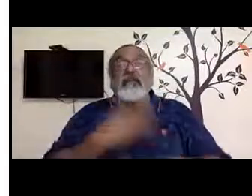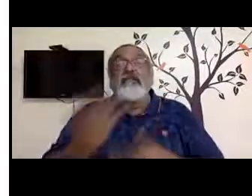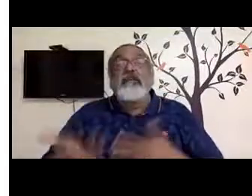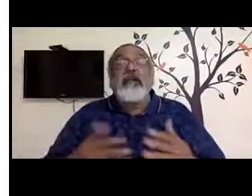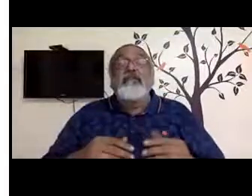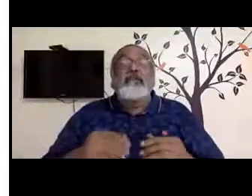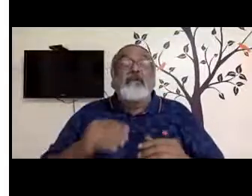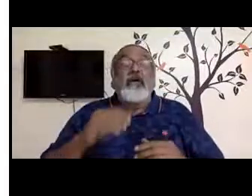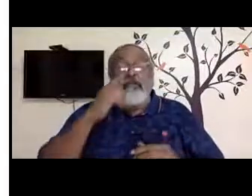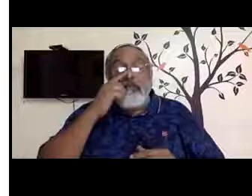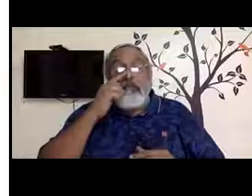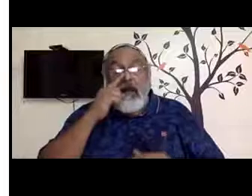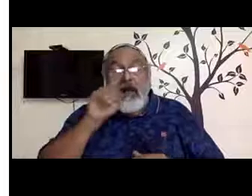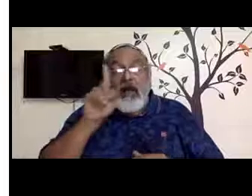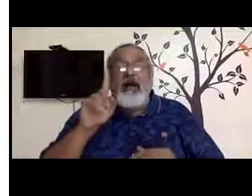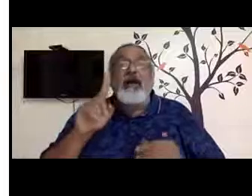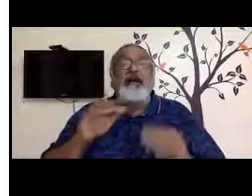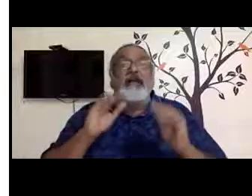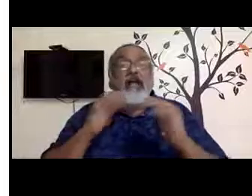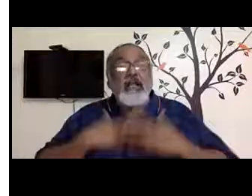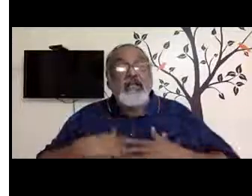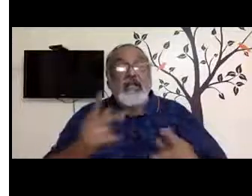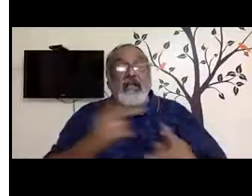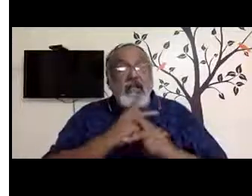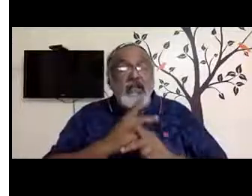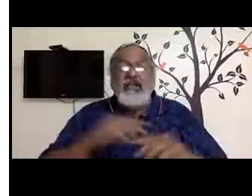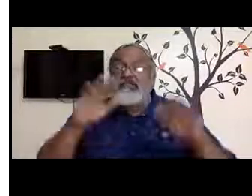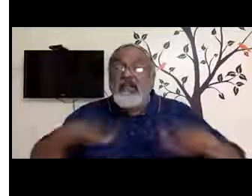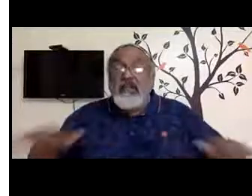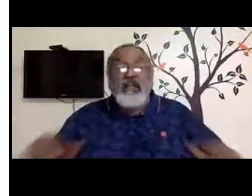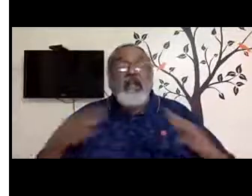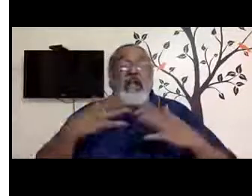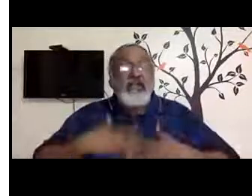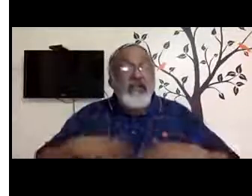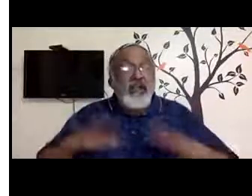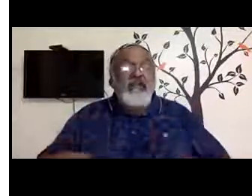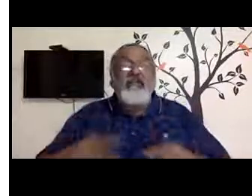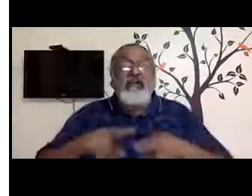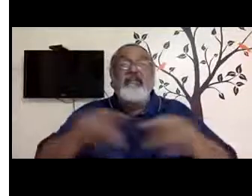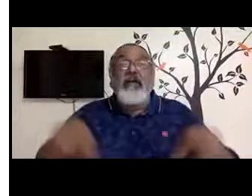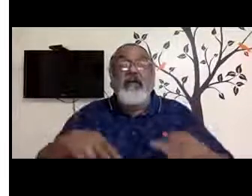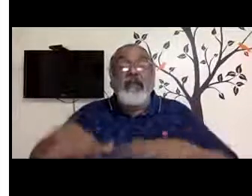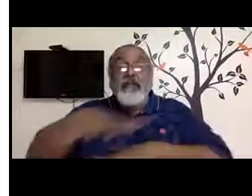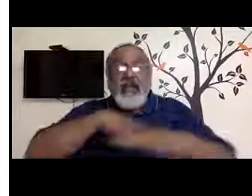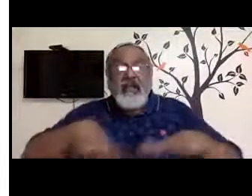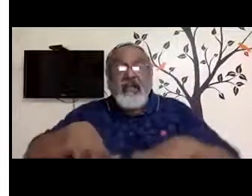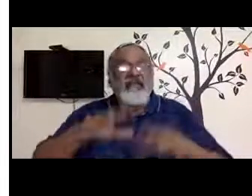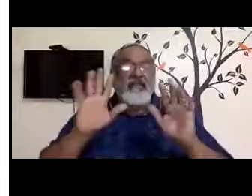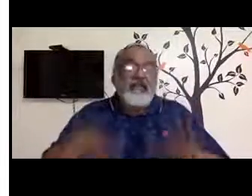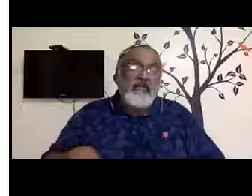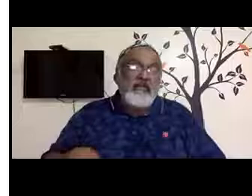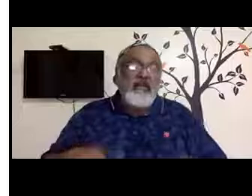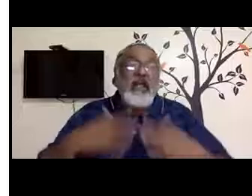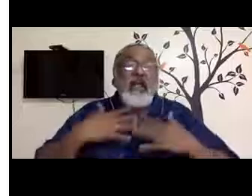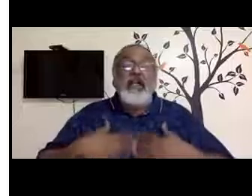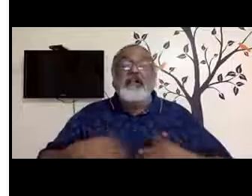healthcare and child health program. We have the family planning. We have health policy and health insurance. Like I said,